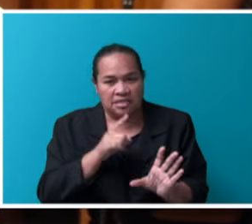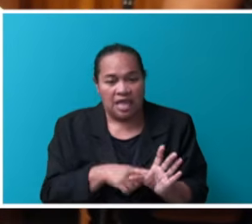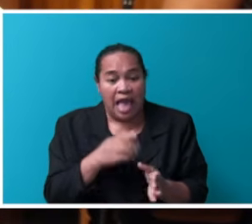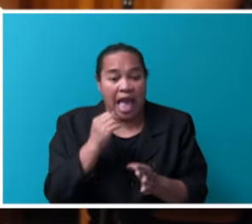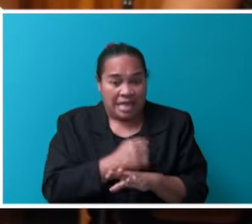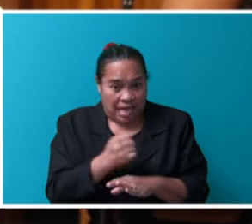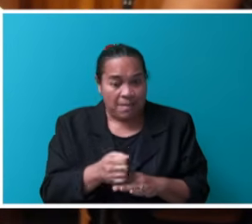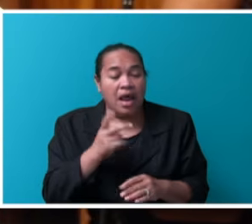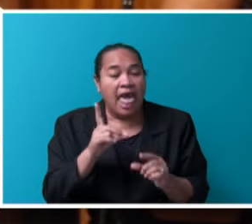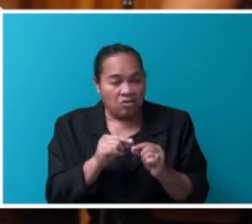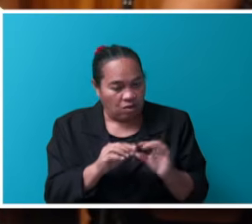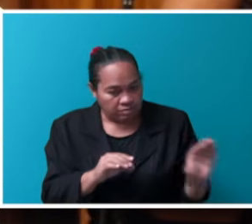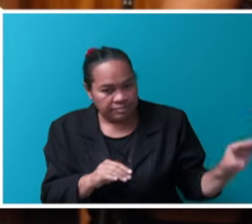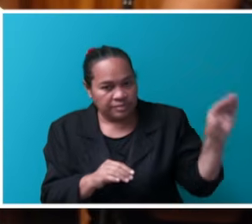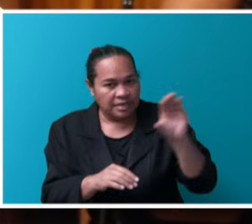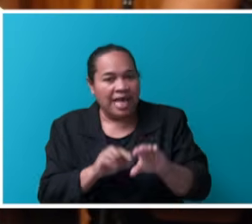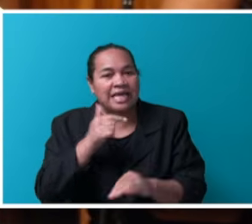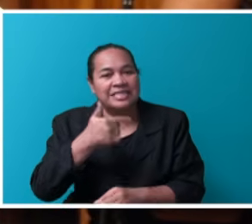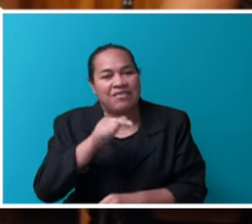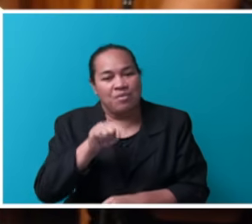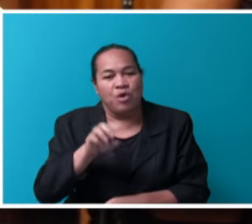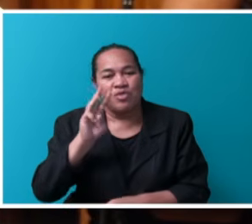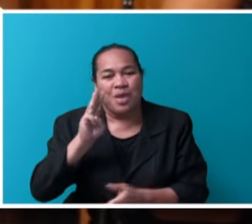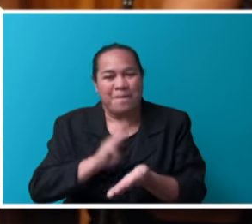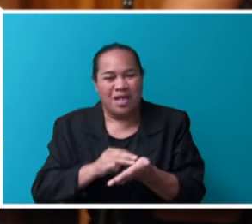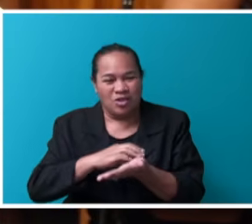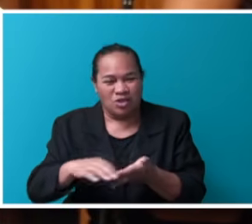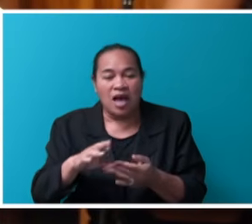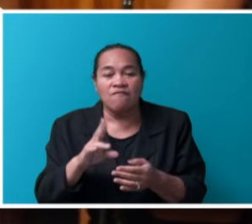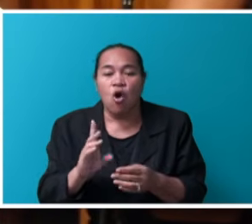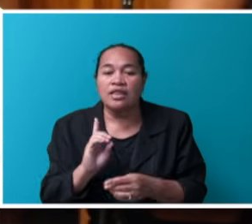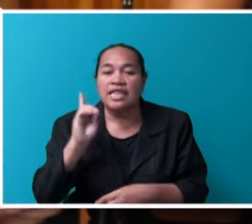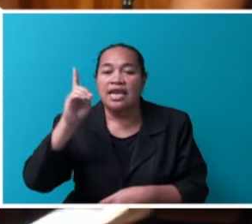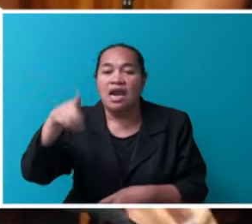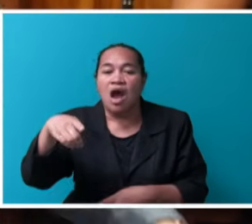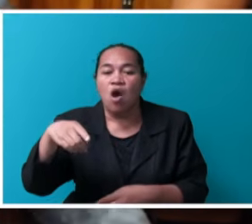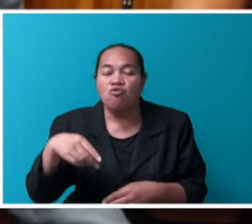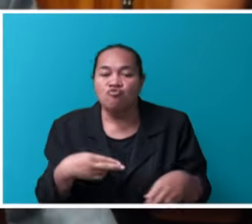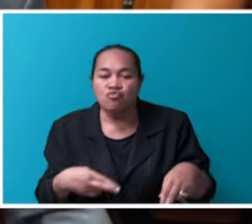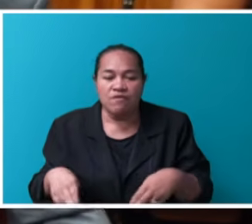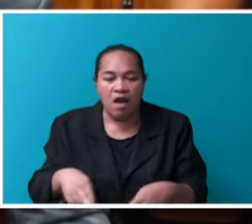providing $7.3 million for the dredging of the Denarau River as well, Mr. Speaker.